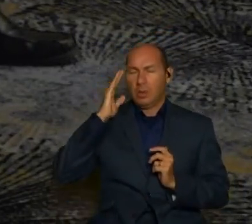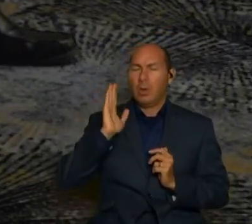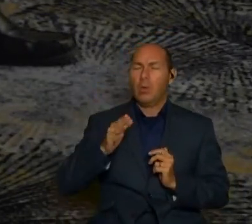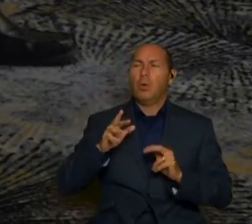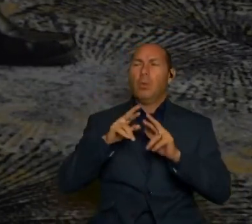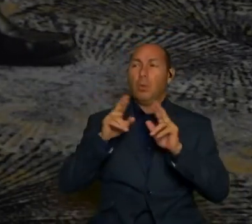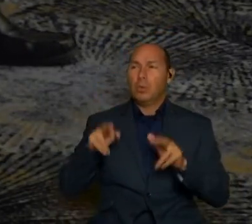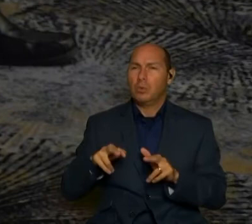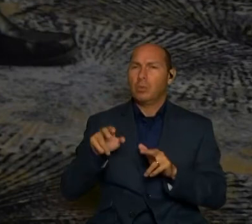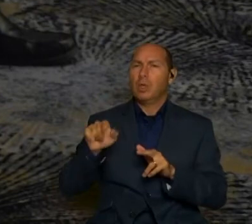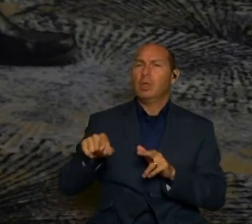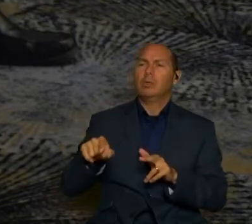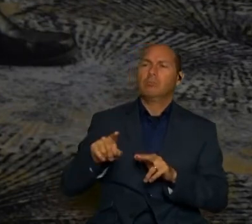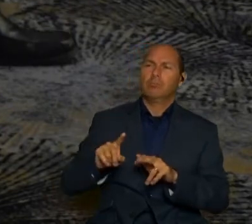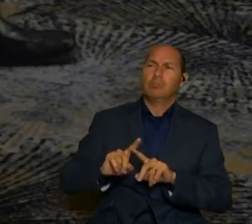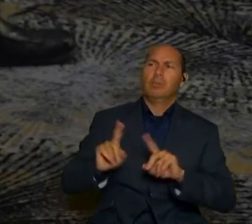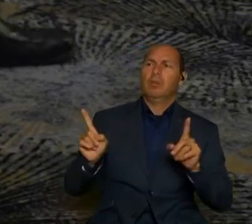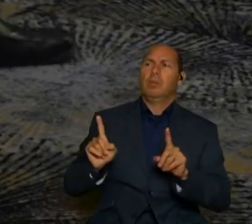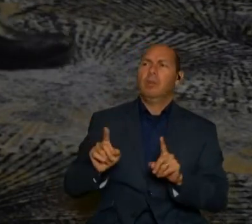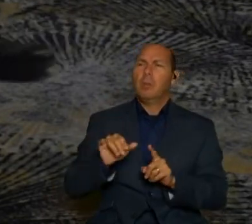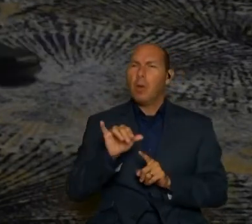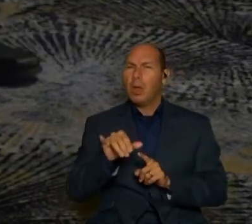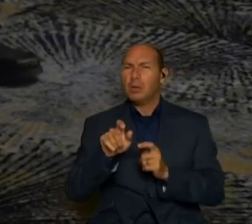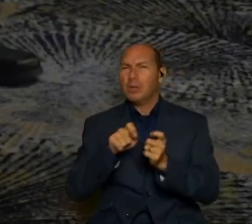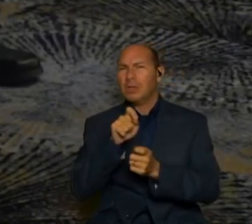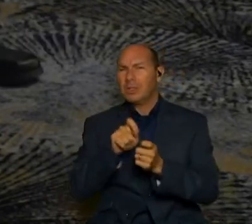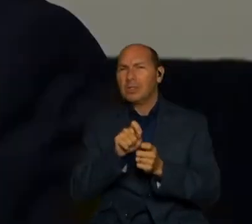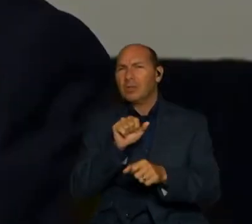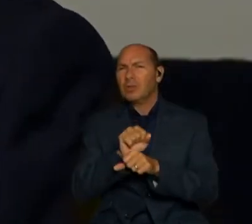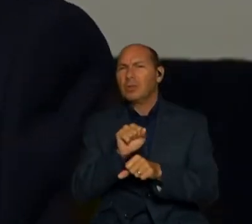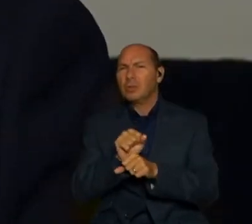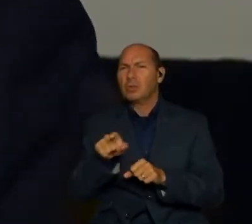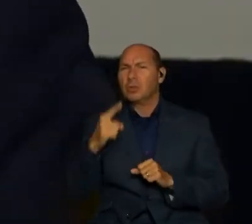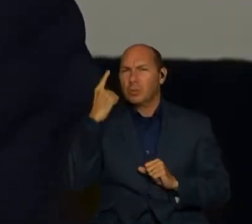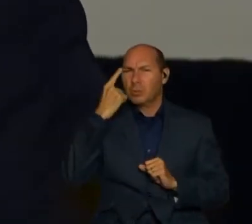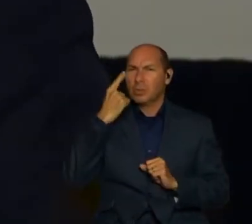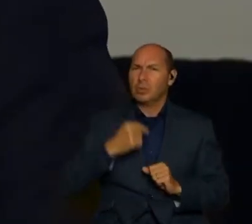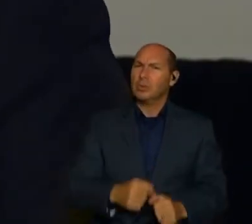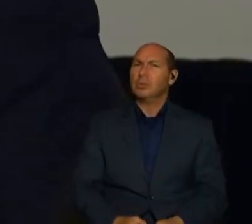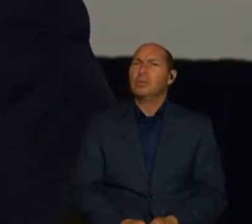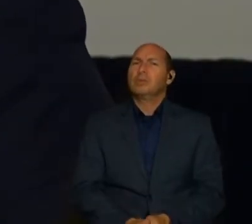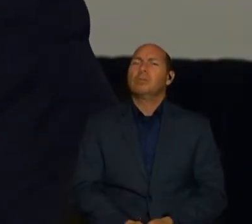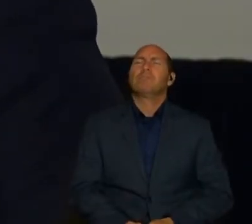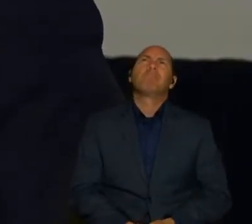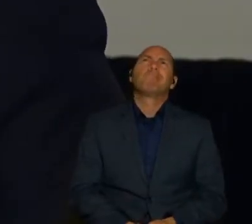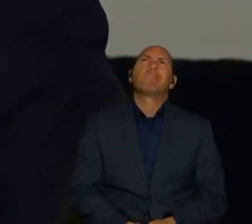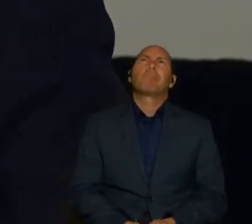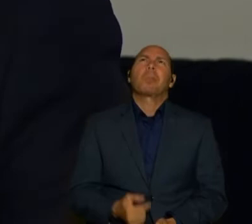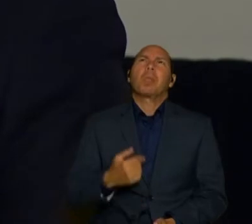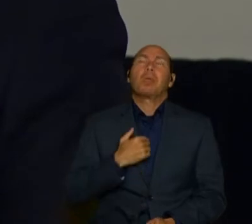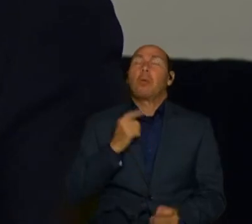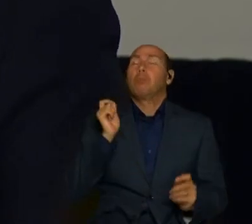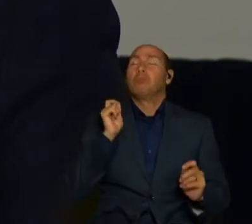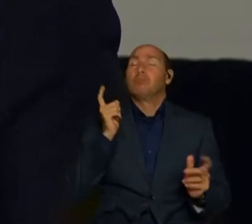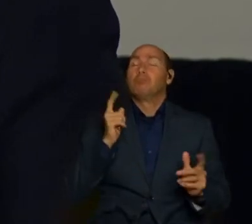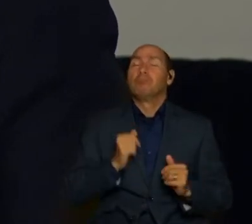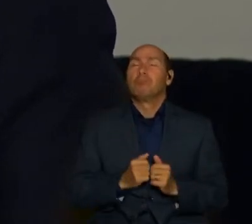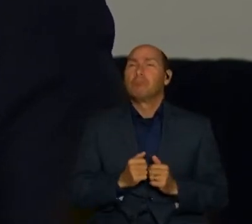Were you surprised with those particular jobs? I am. I actually was surprised. I think, first